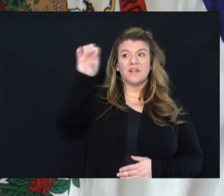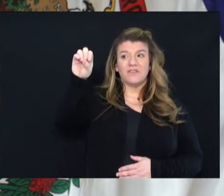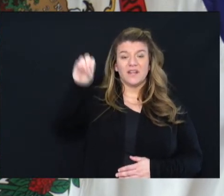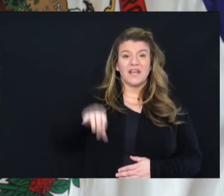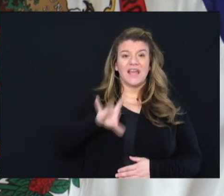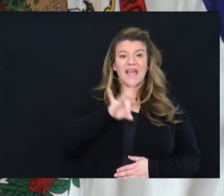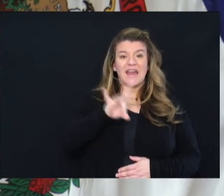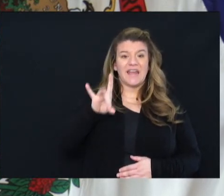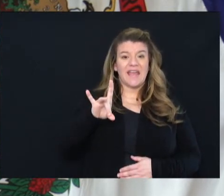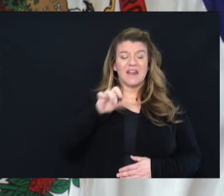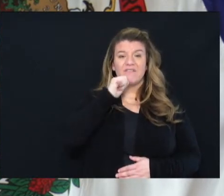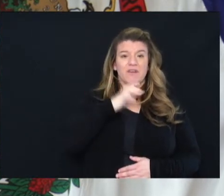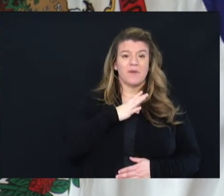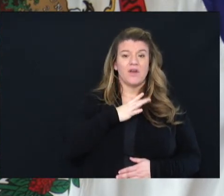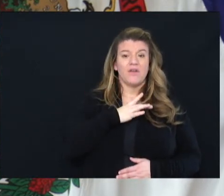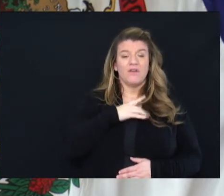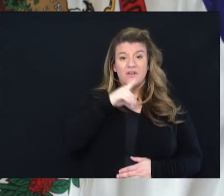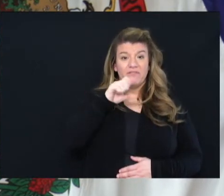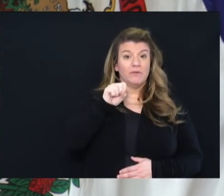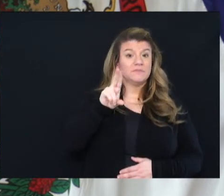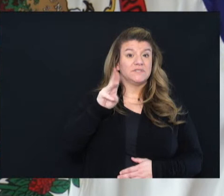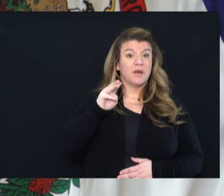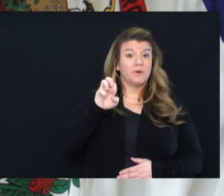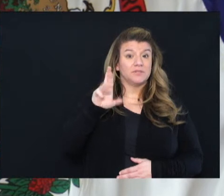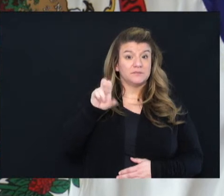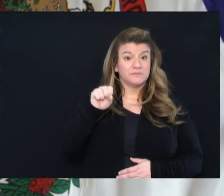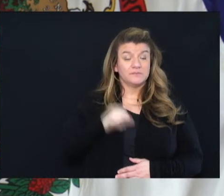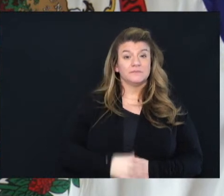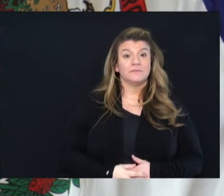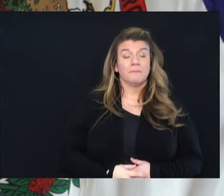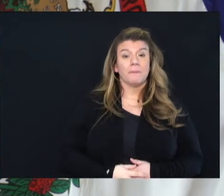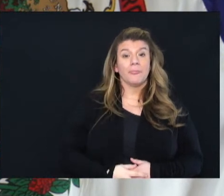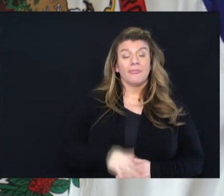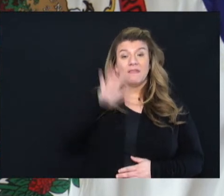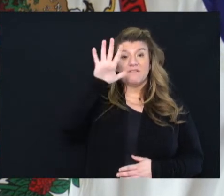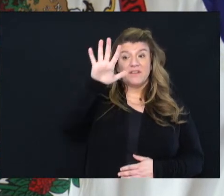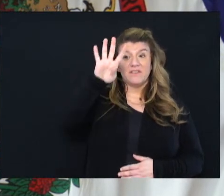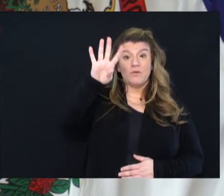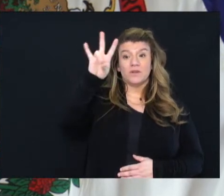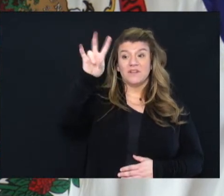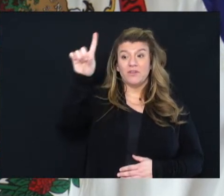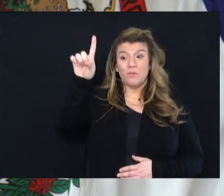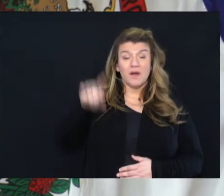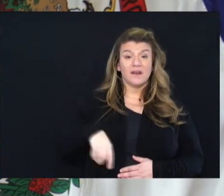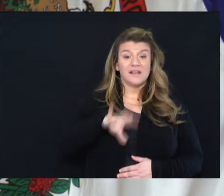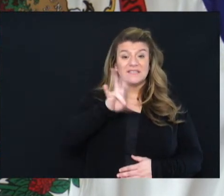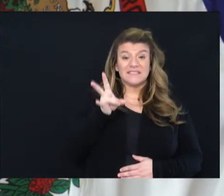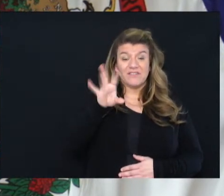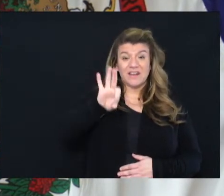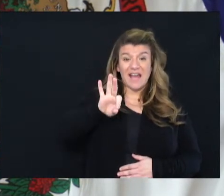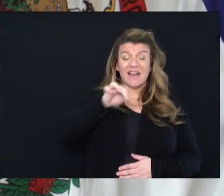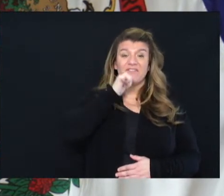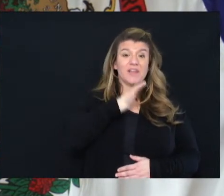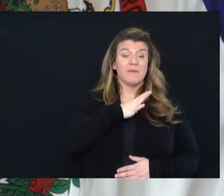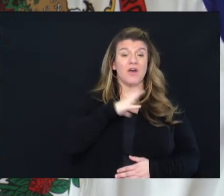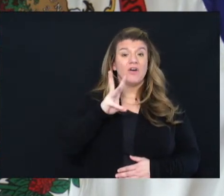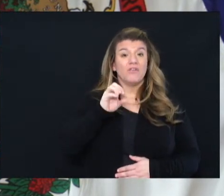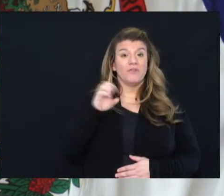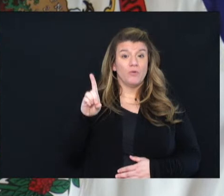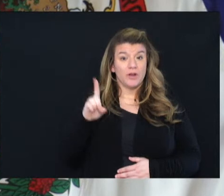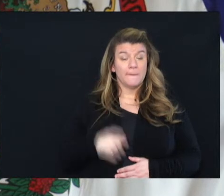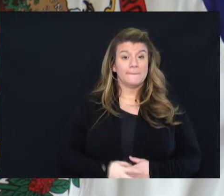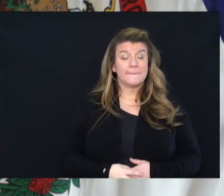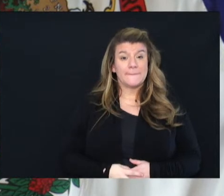is an 88-year-old female from Summers County. The 5,471st death is a 79-year-old female from Wood